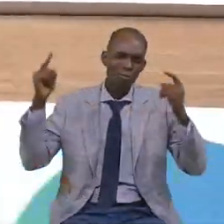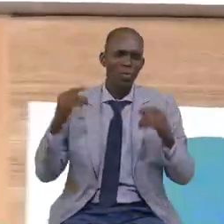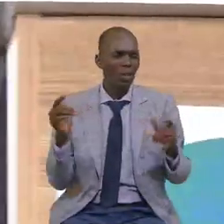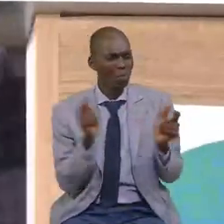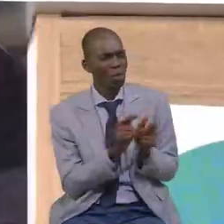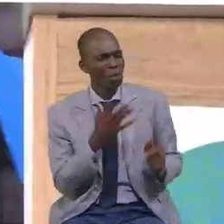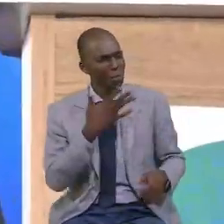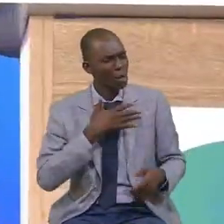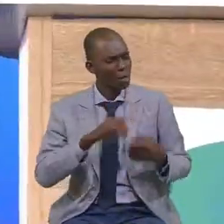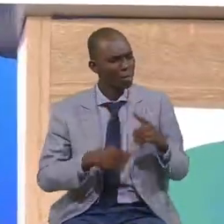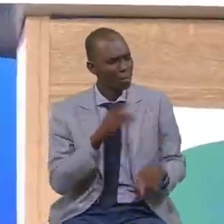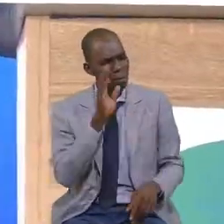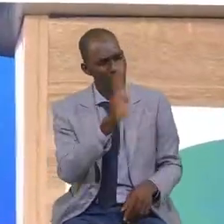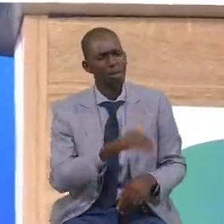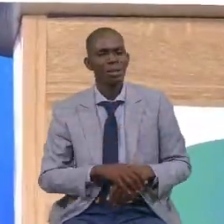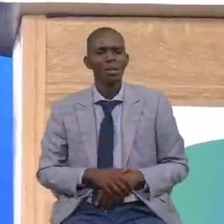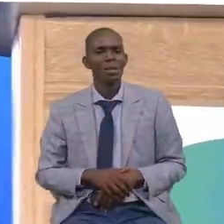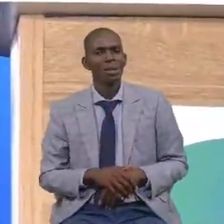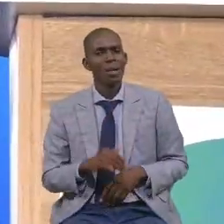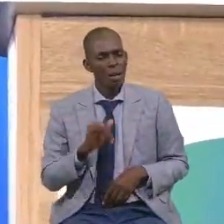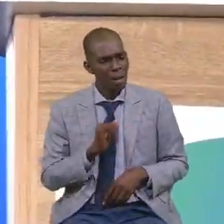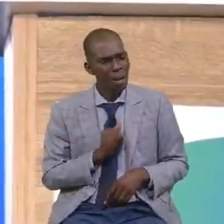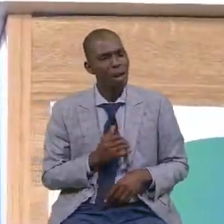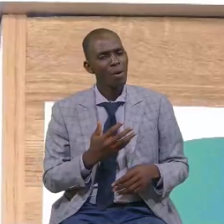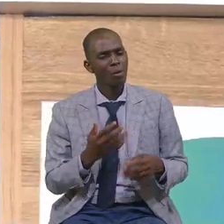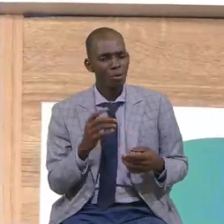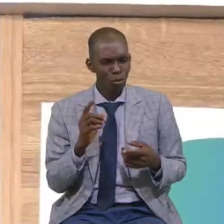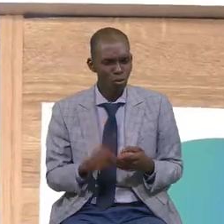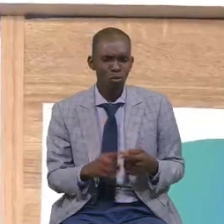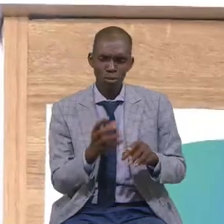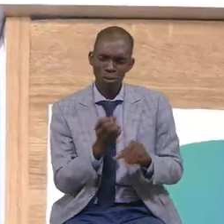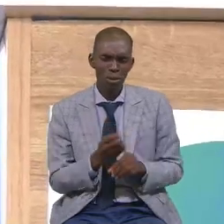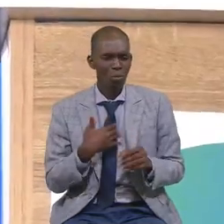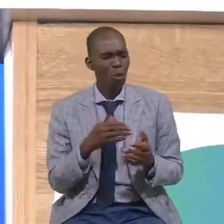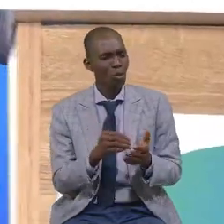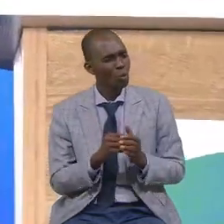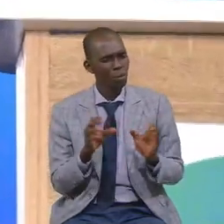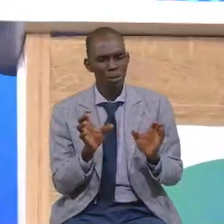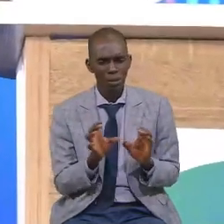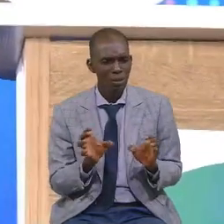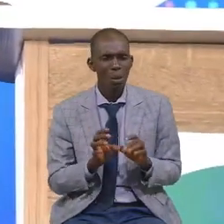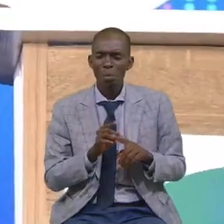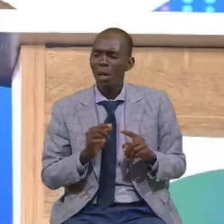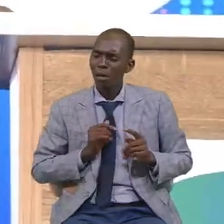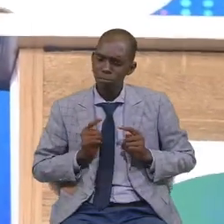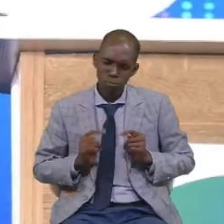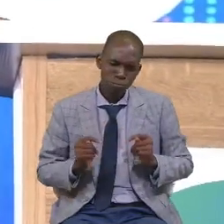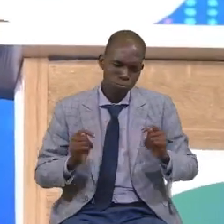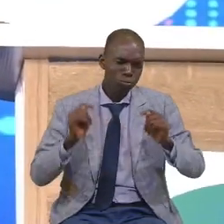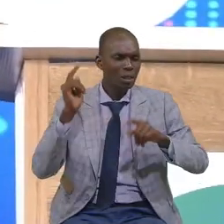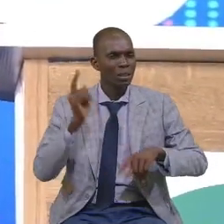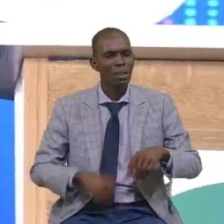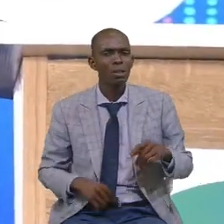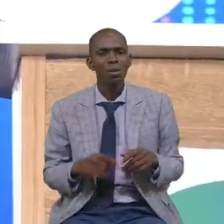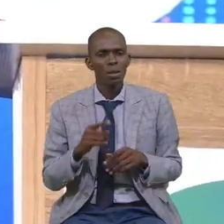friend, you know, I want to be able to carry a certificate, and yet I cannot. What are you, can